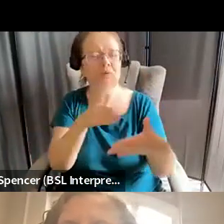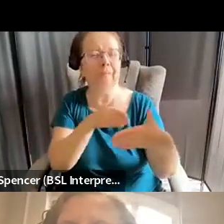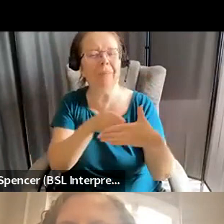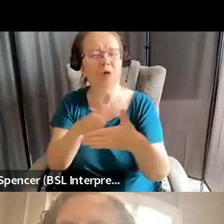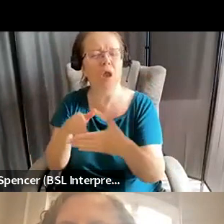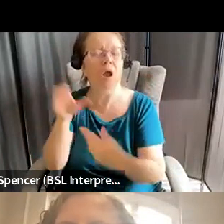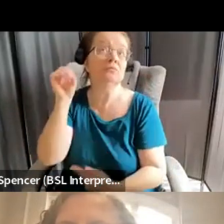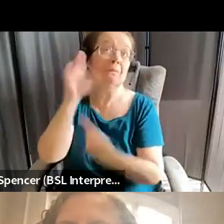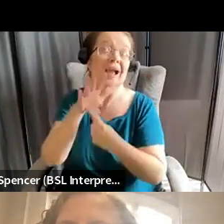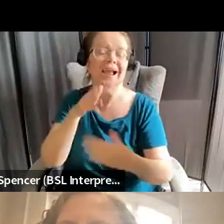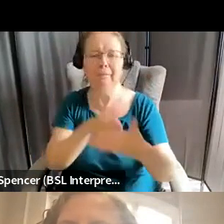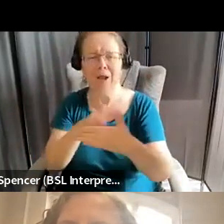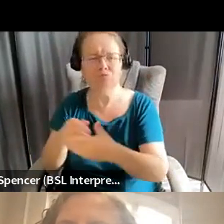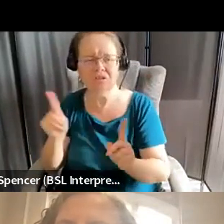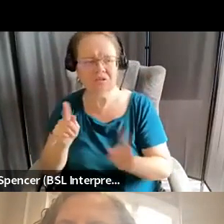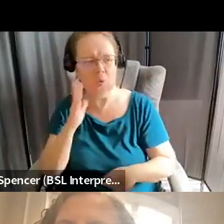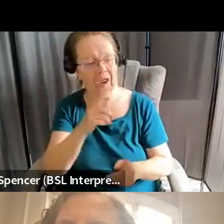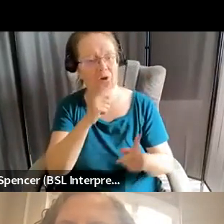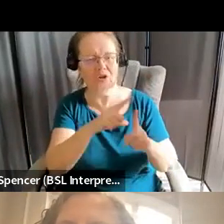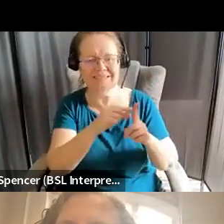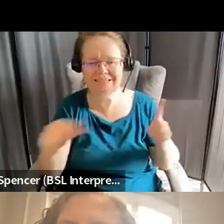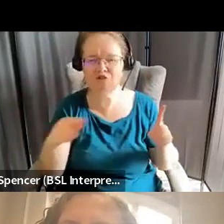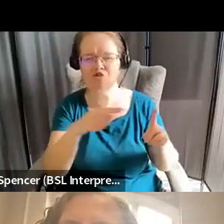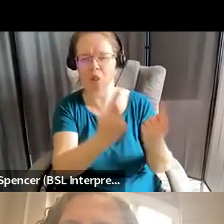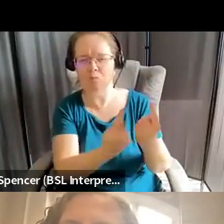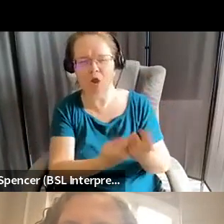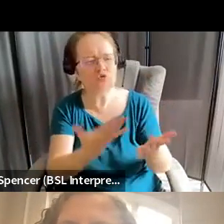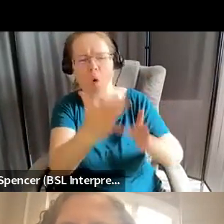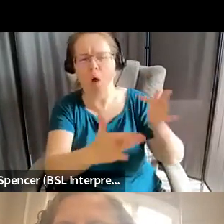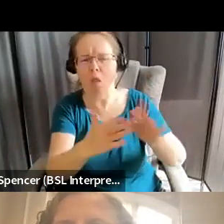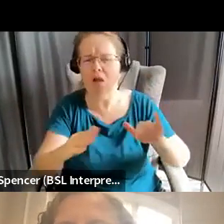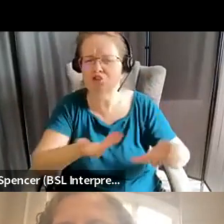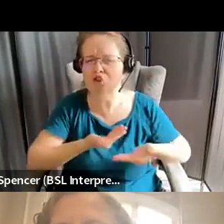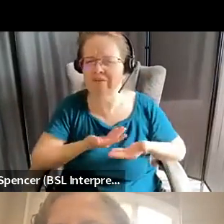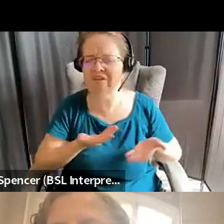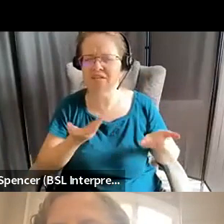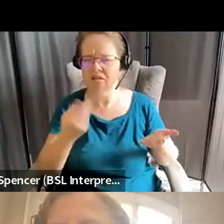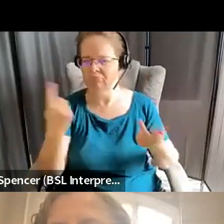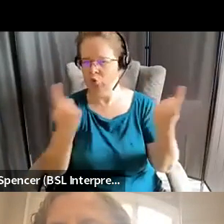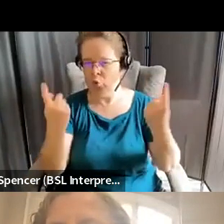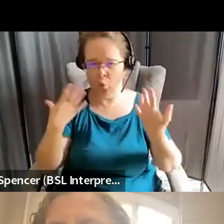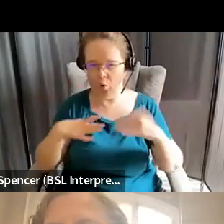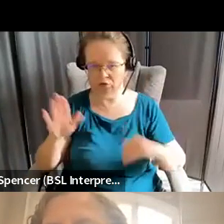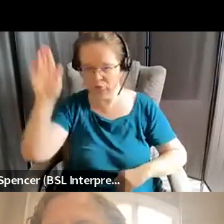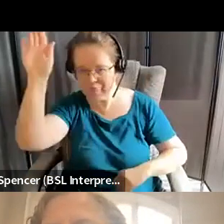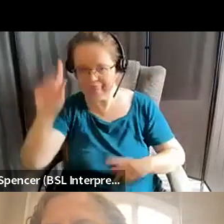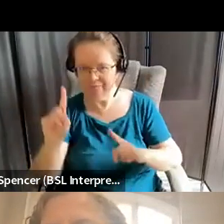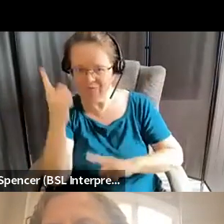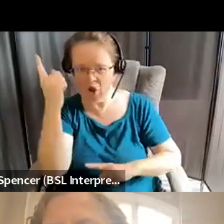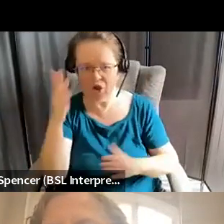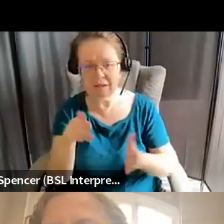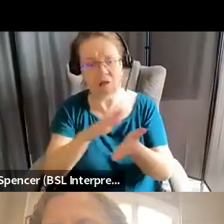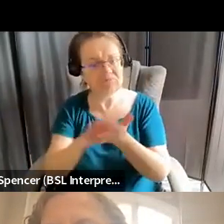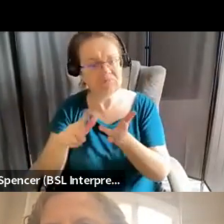face as a disabled person when using digital products or online services? Who wants to come in first here? Perhaps